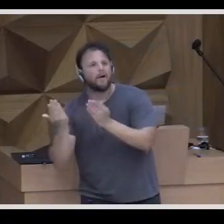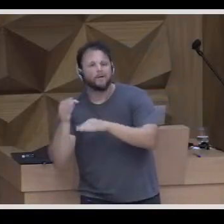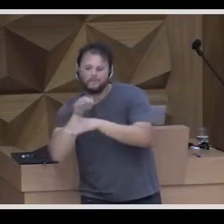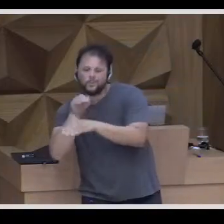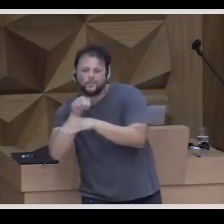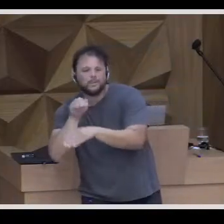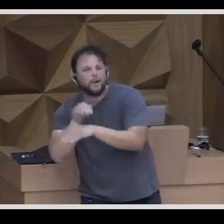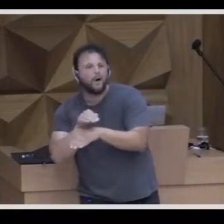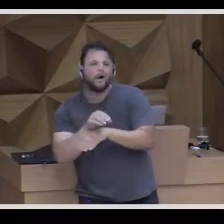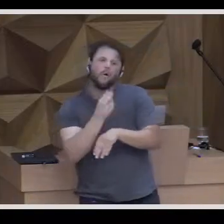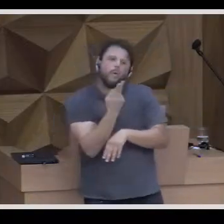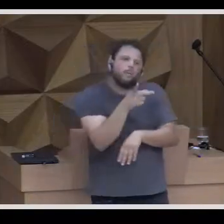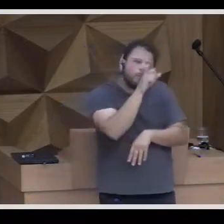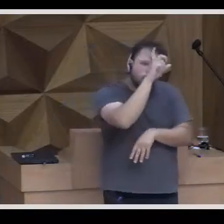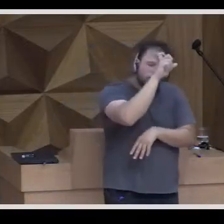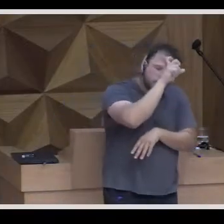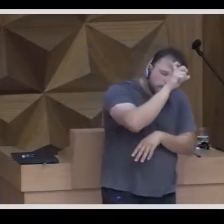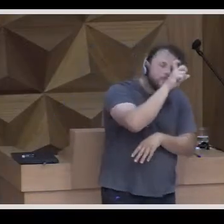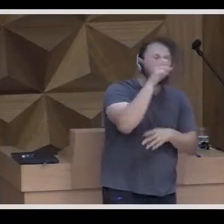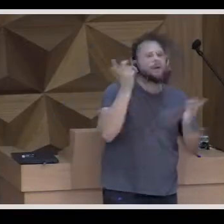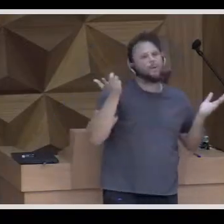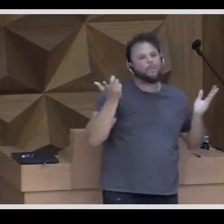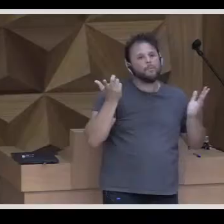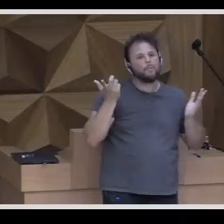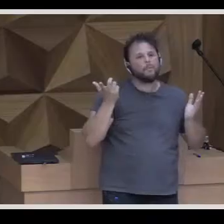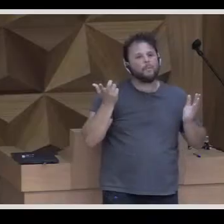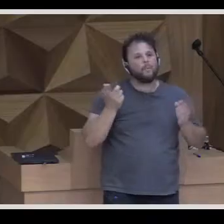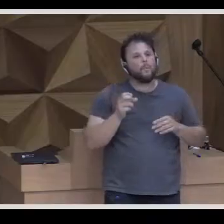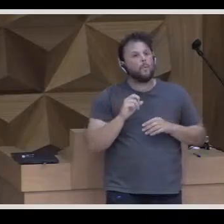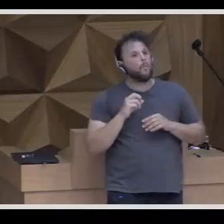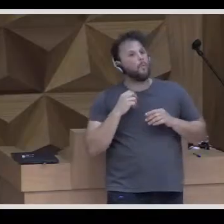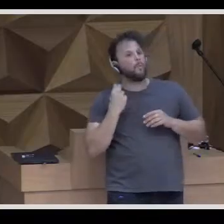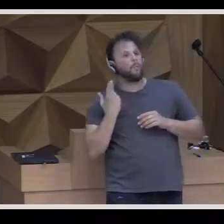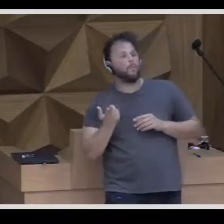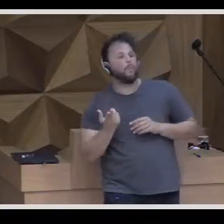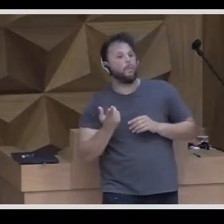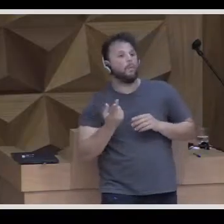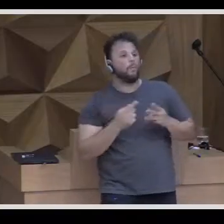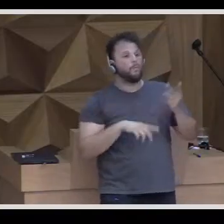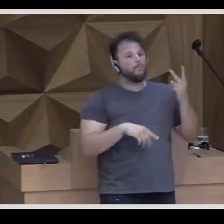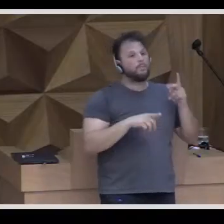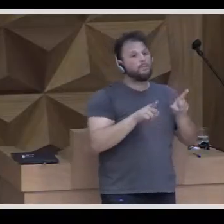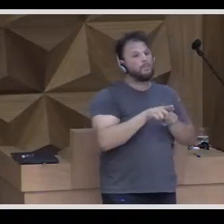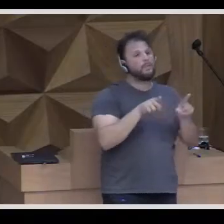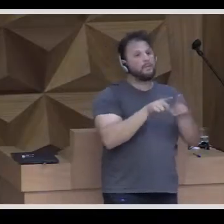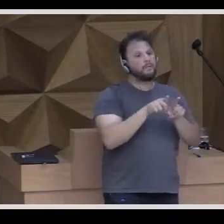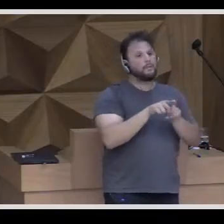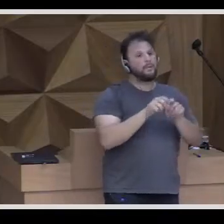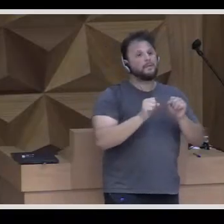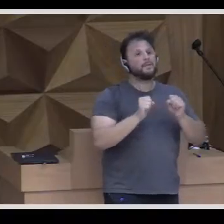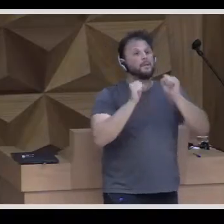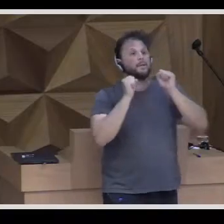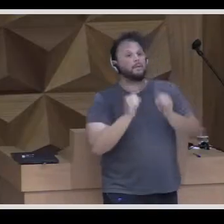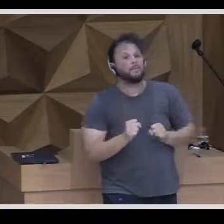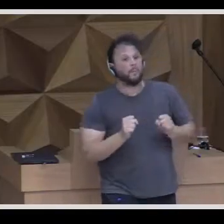or you can immerse yourself in the smart home and the ambient assisted living, and that will look after you.